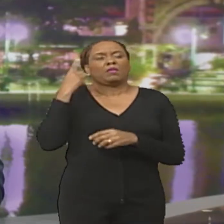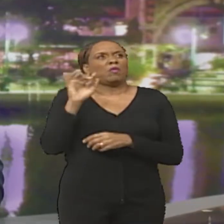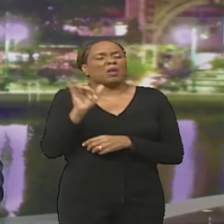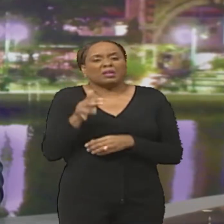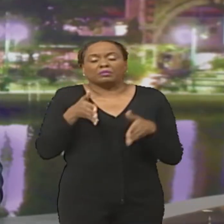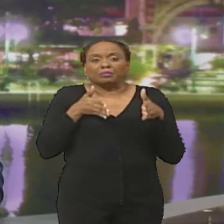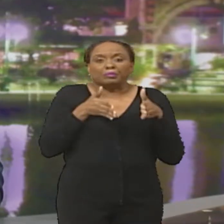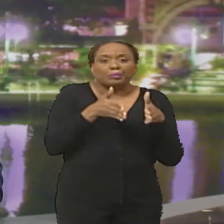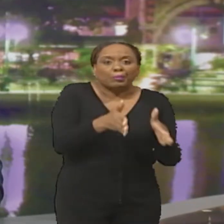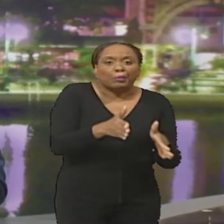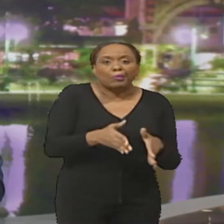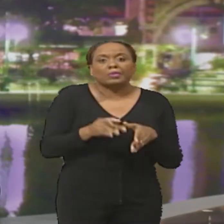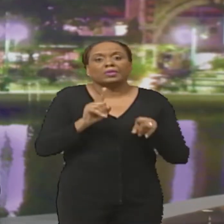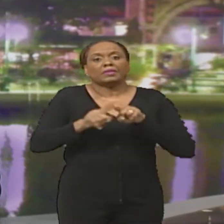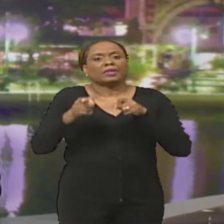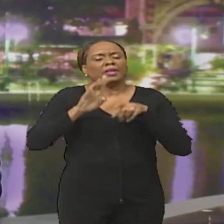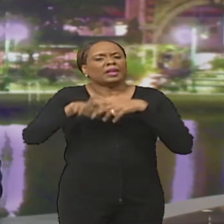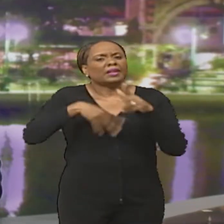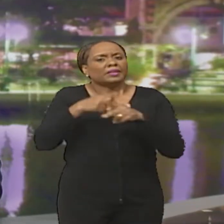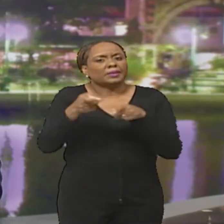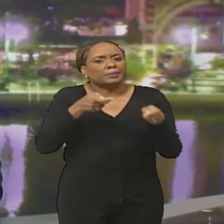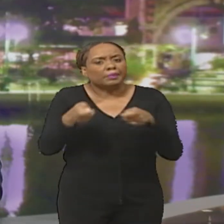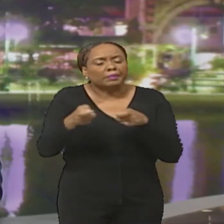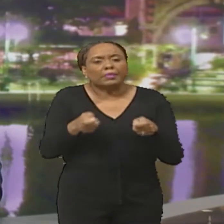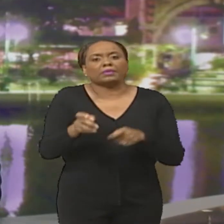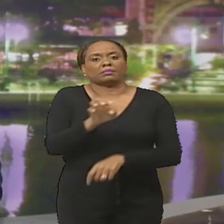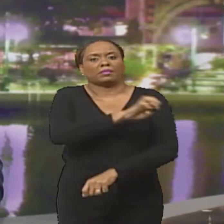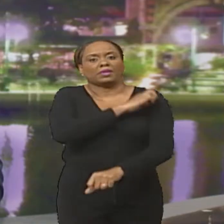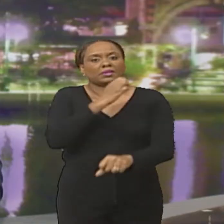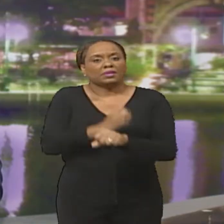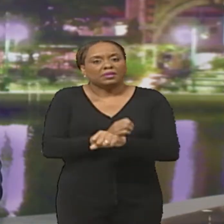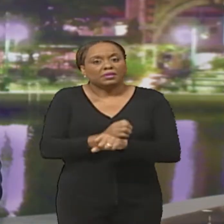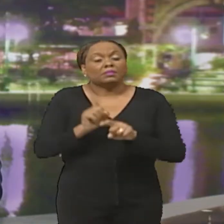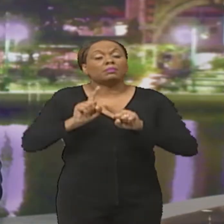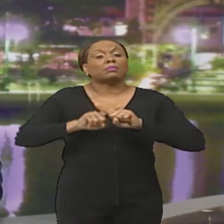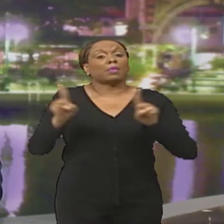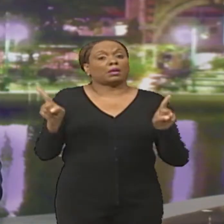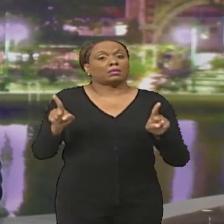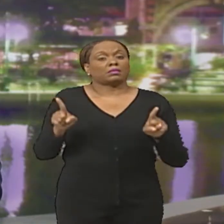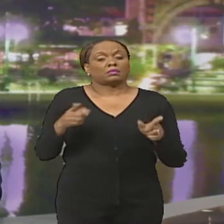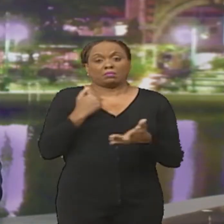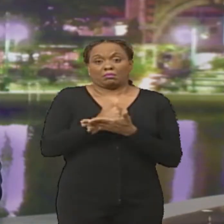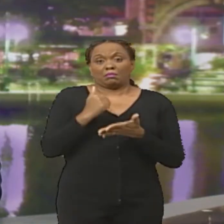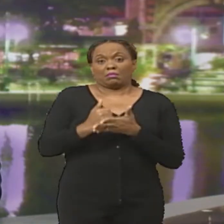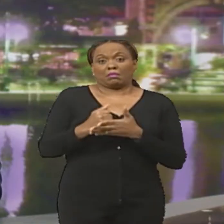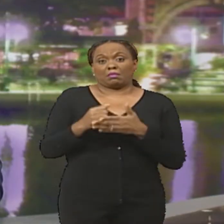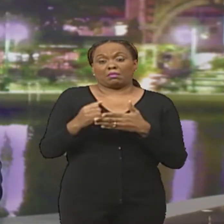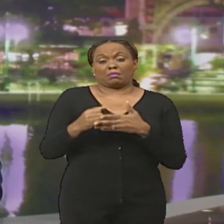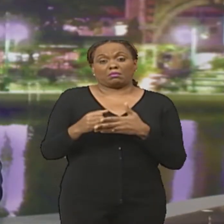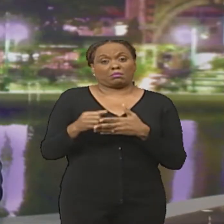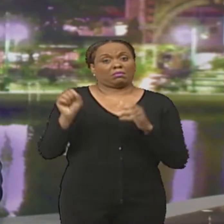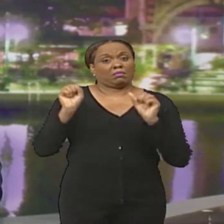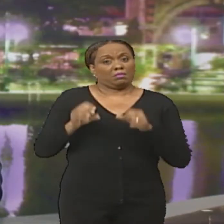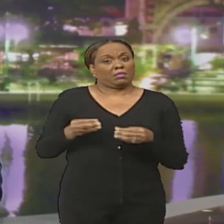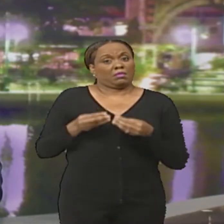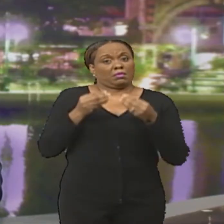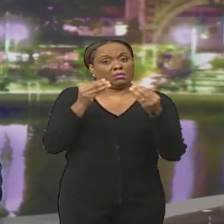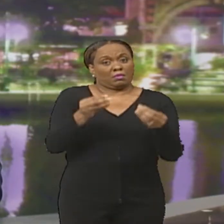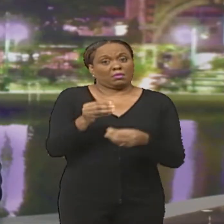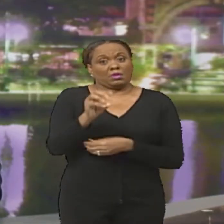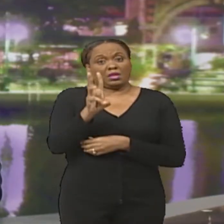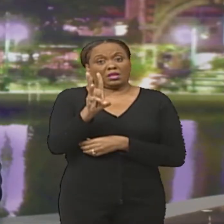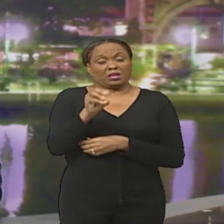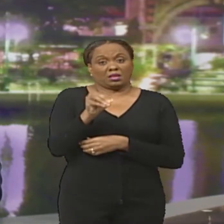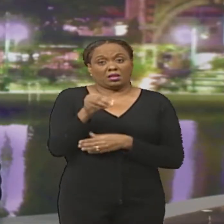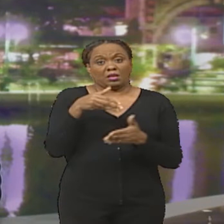which include roads, coastal management, and energy. In fact, he says the bank is preparing to disburse some $60 million